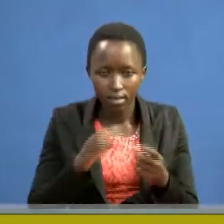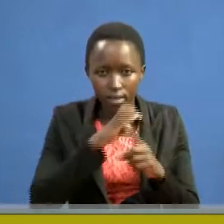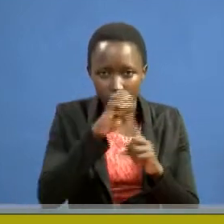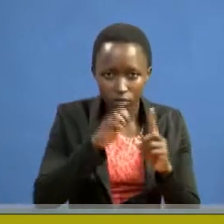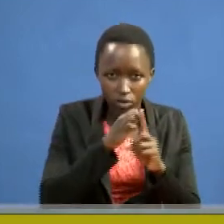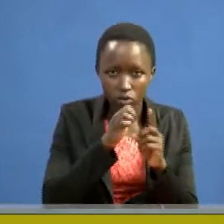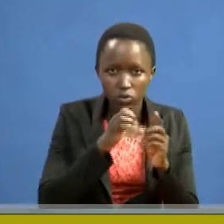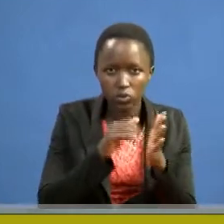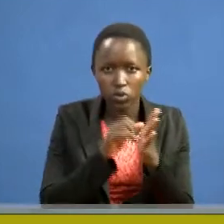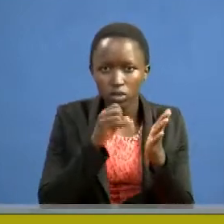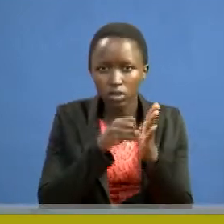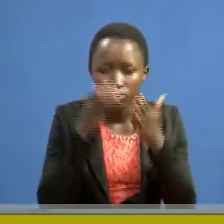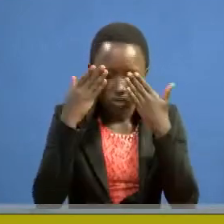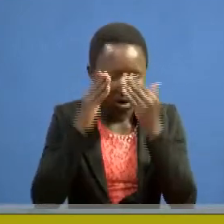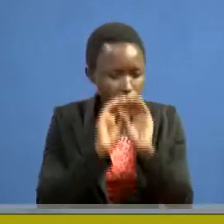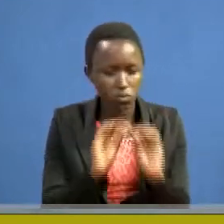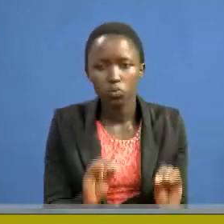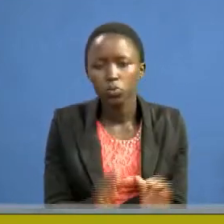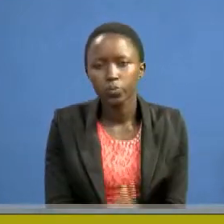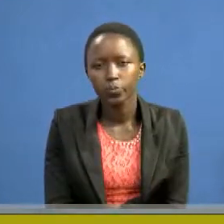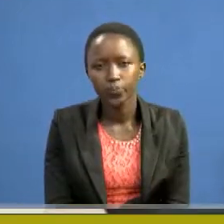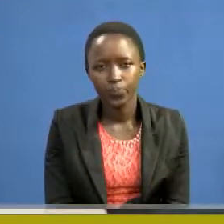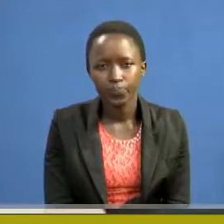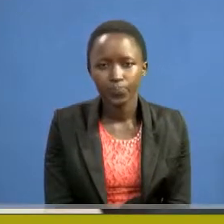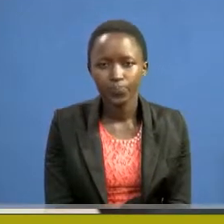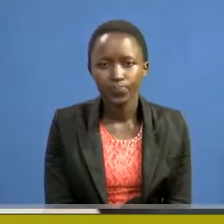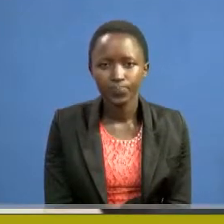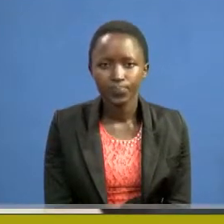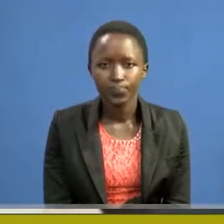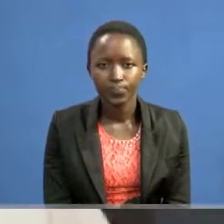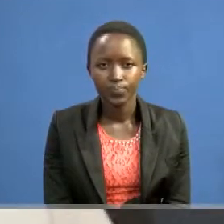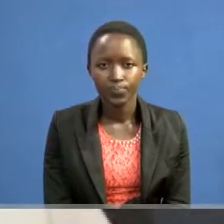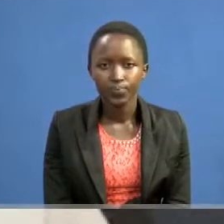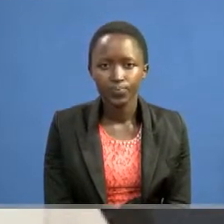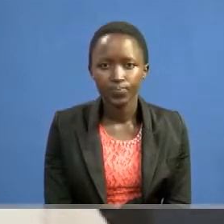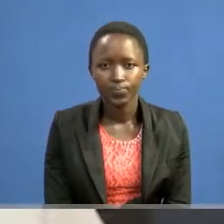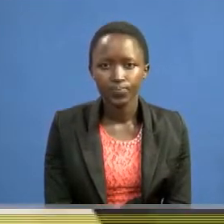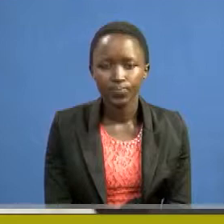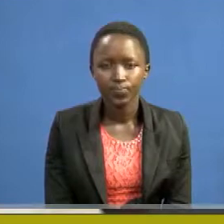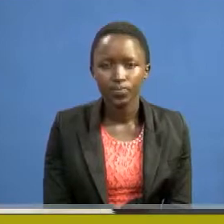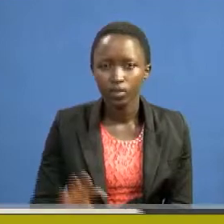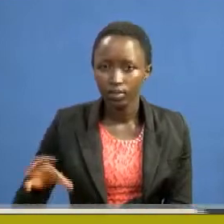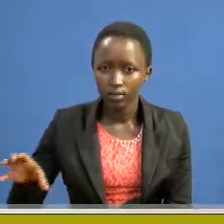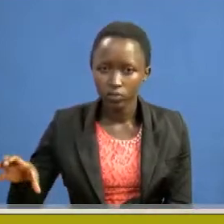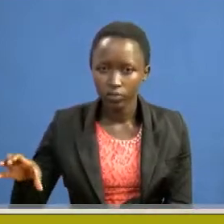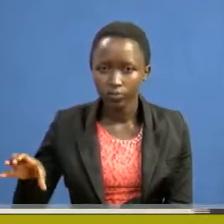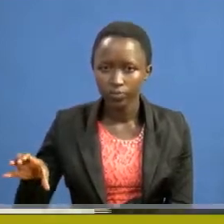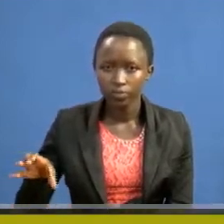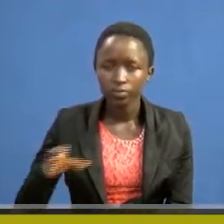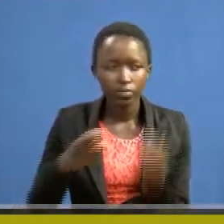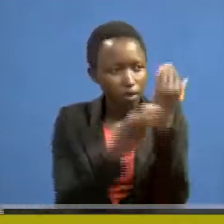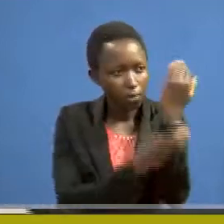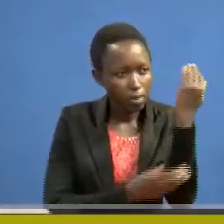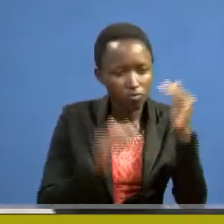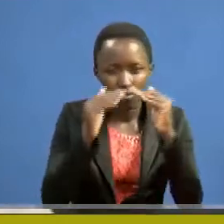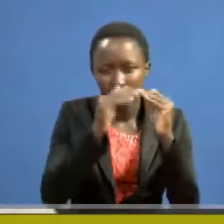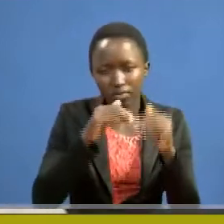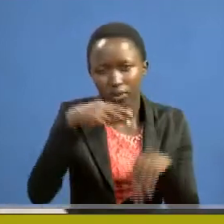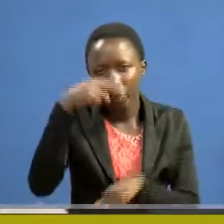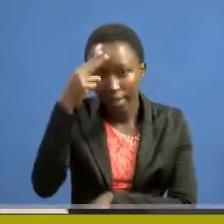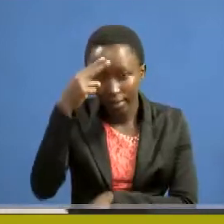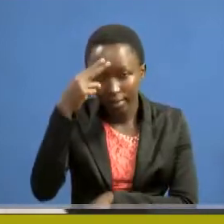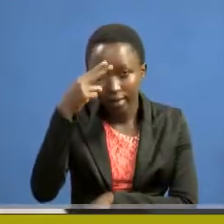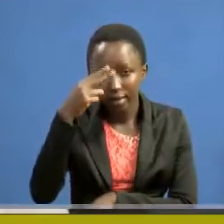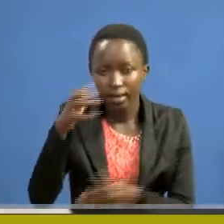mazingira hayazingatiwi kamwe. When we look at population Garissa County, the poverty levels is high,